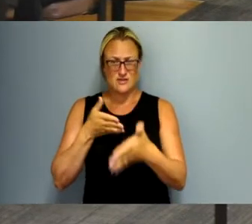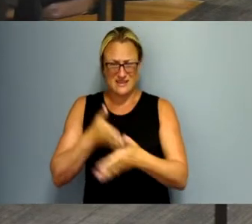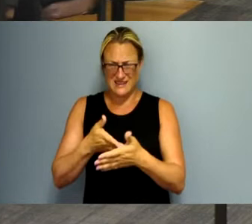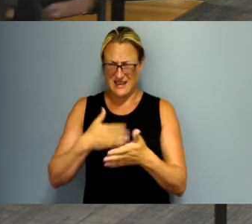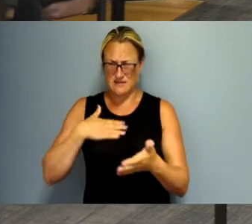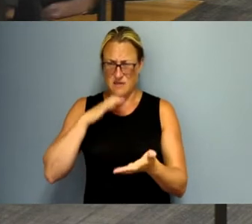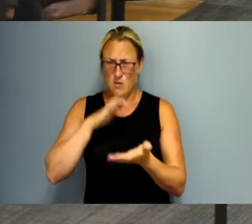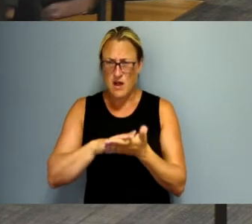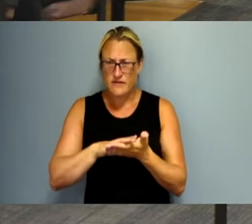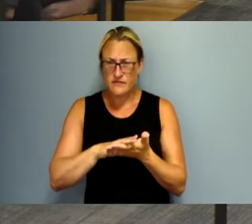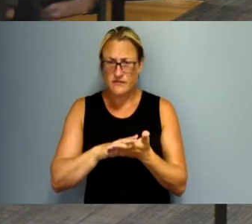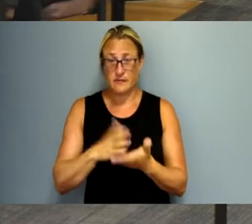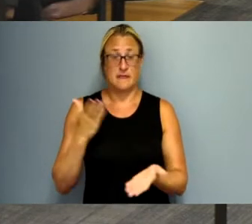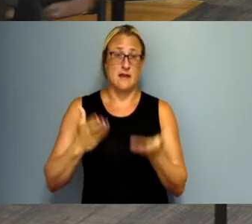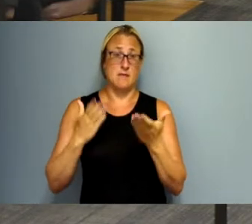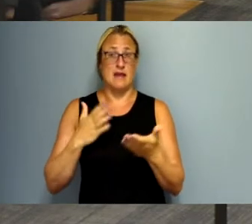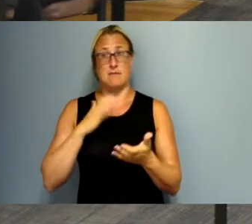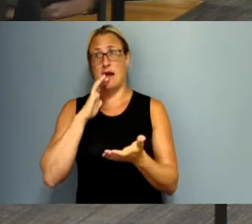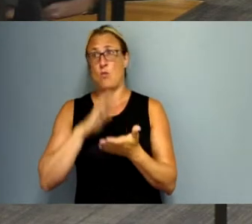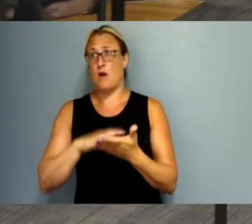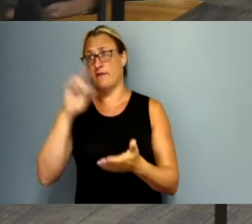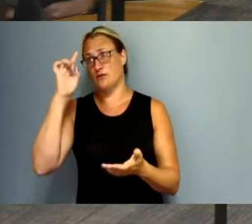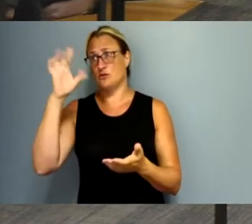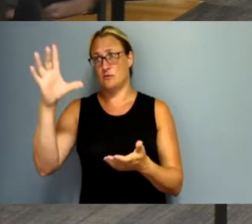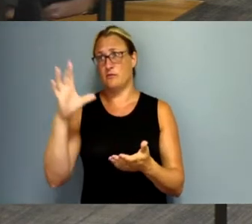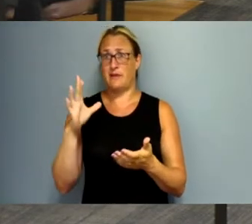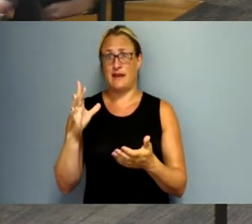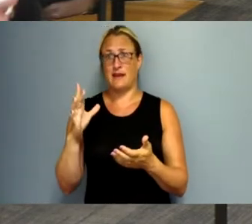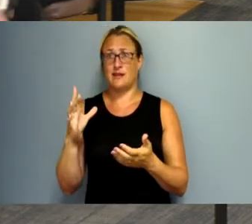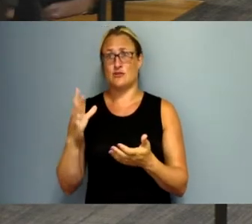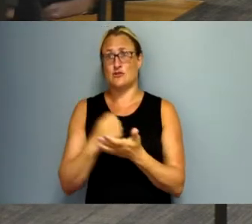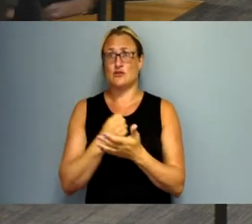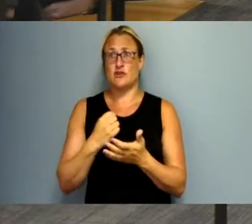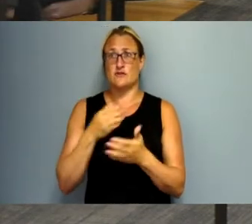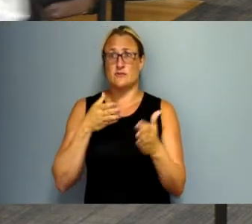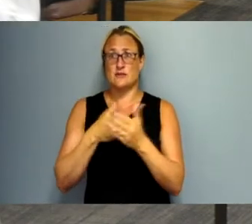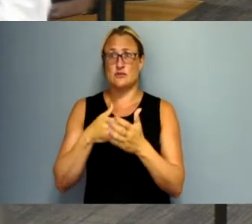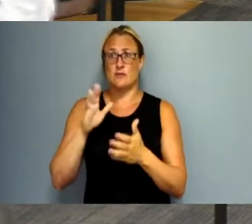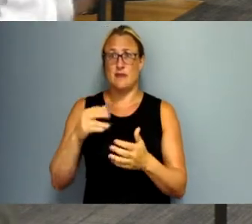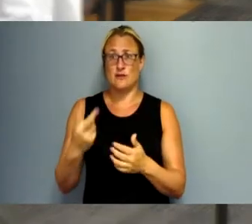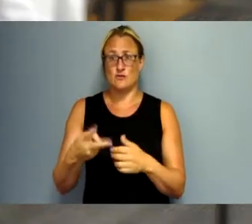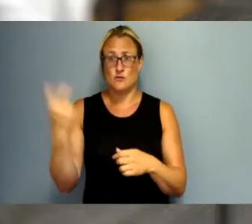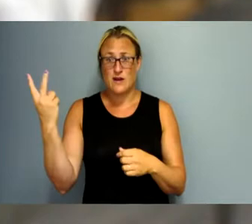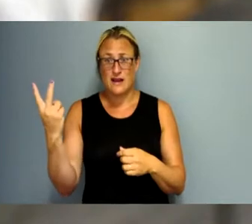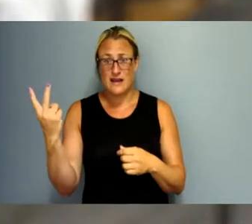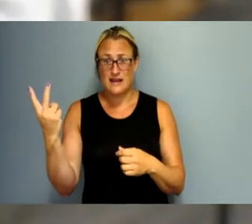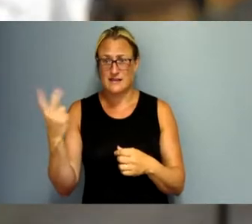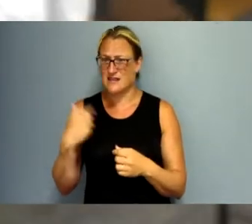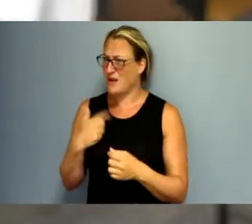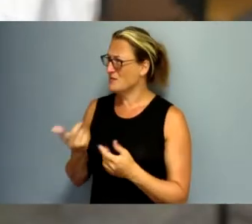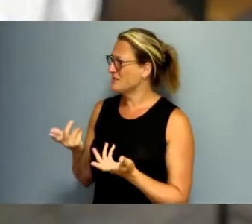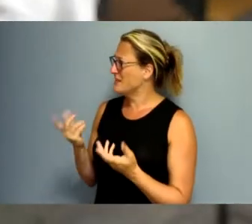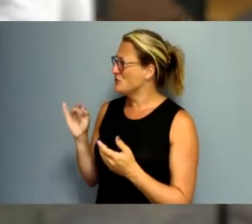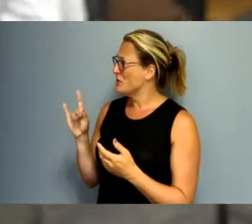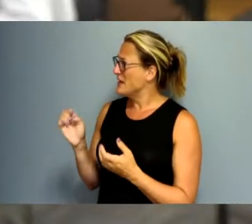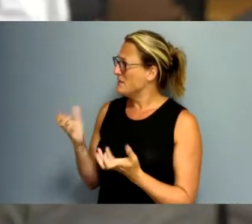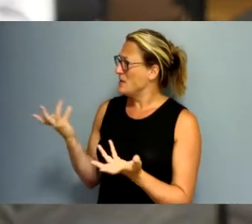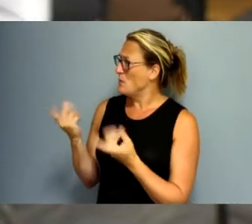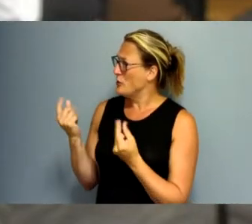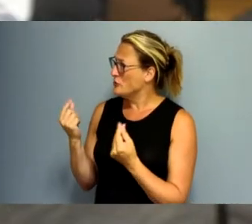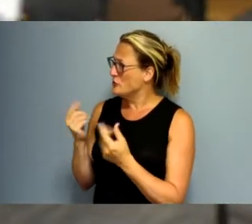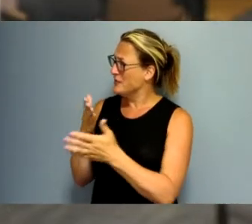wife is super bad and deserves to be sued by you twice. When she told me about it, I was like, Jamie, what did you do? Like, you get sued